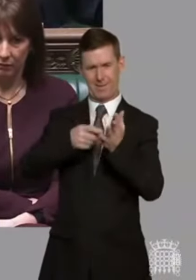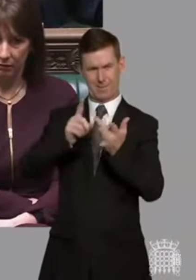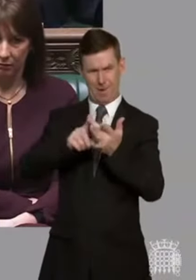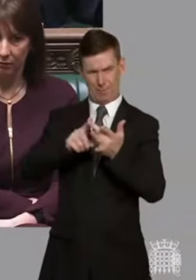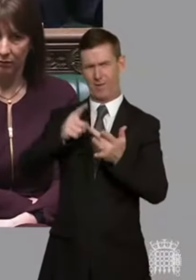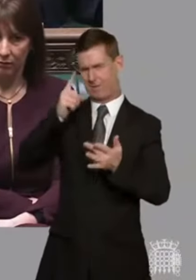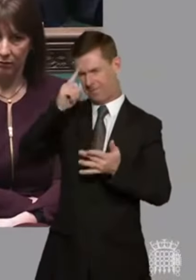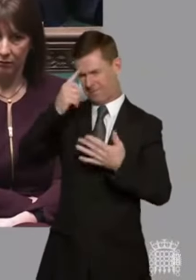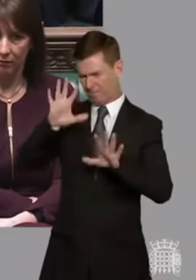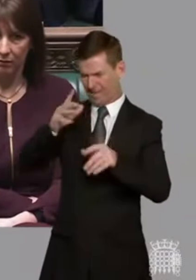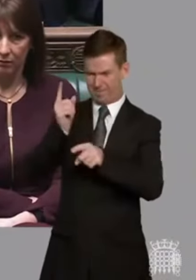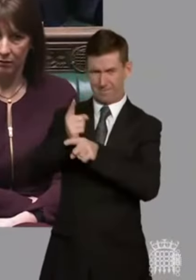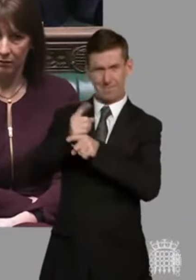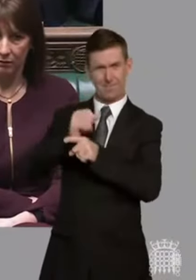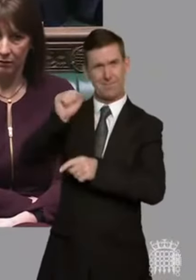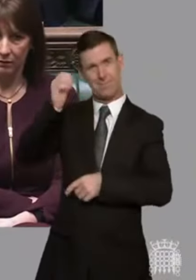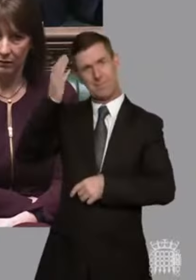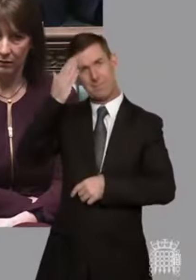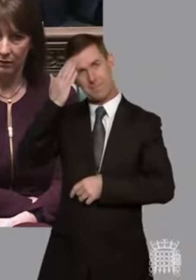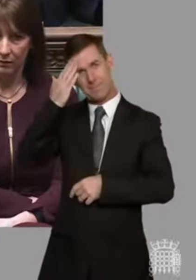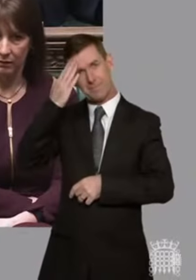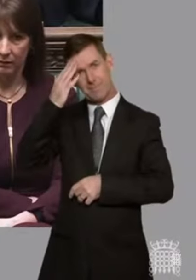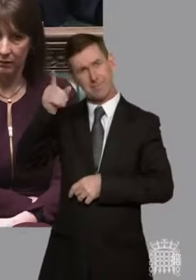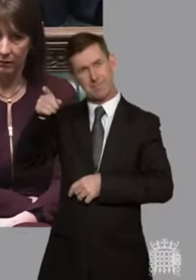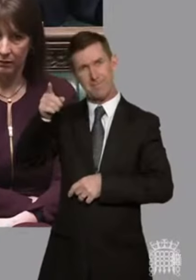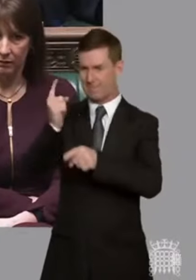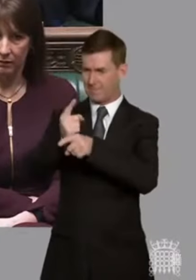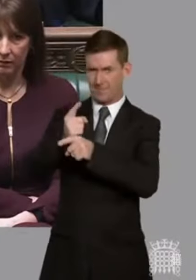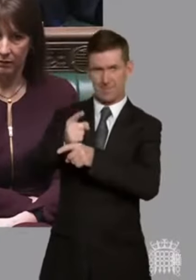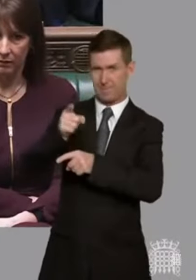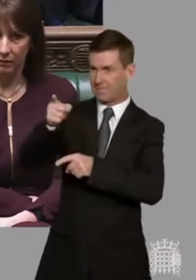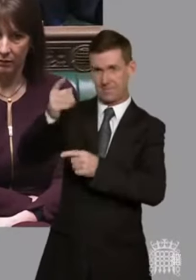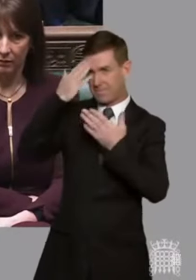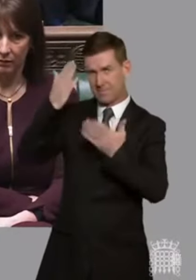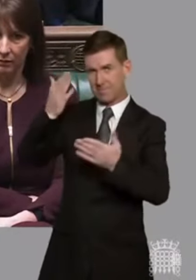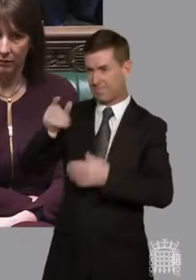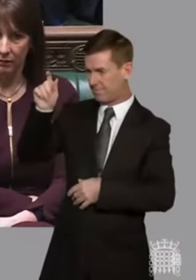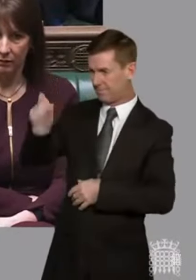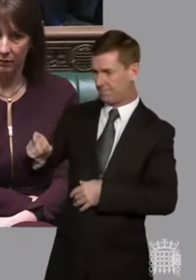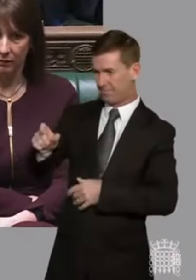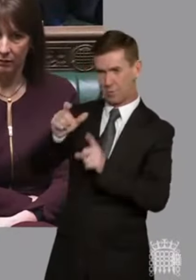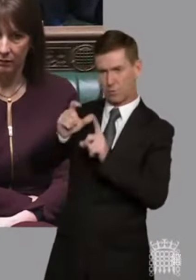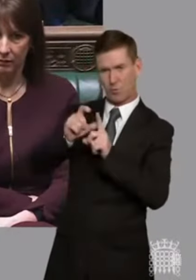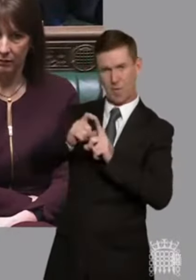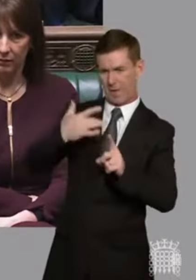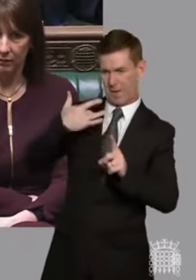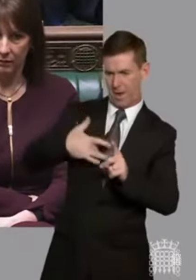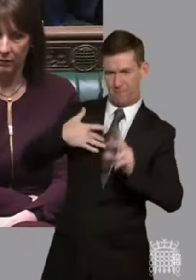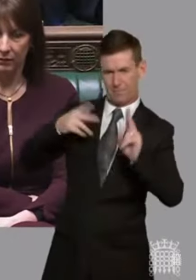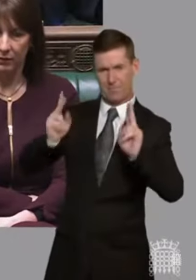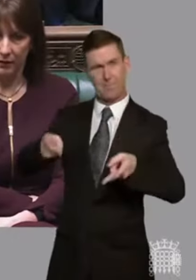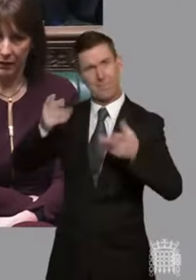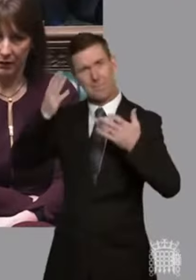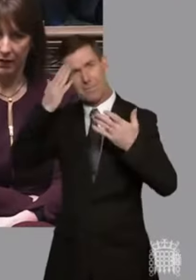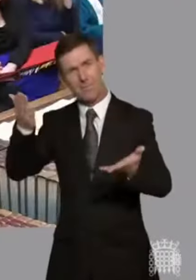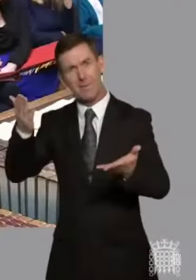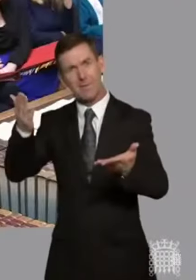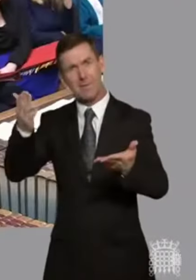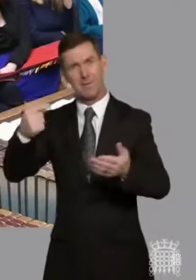daughter was alive or not. And just listening to her was to really understand the torture that she went